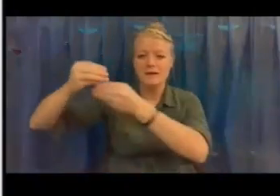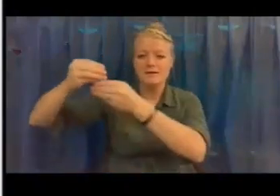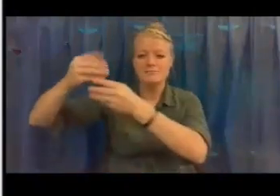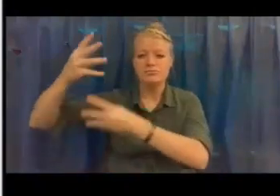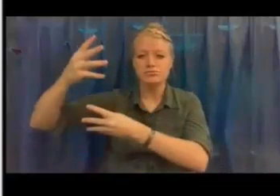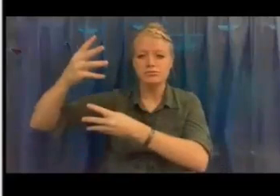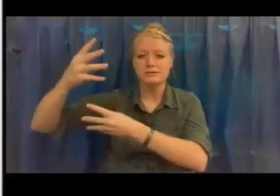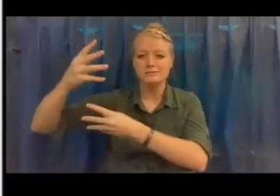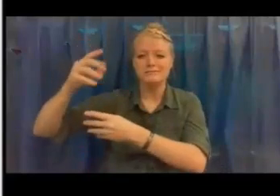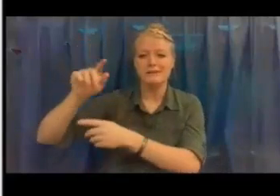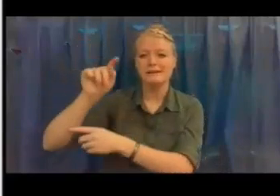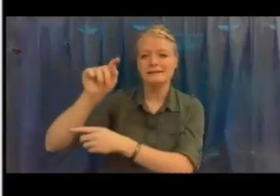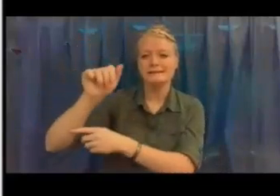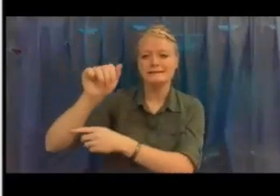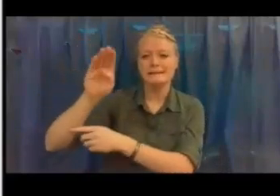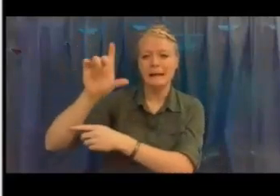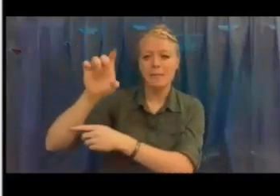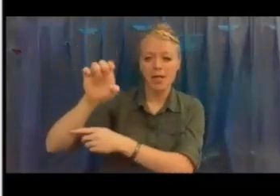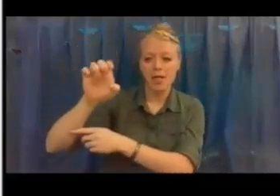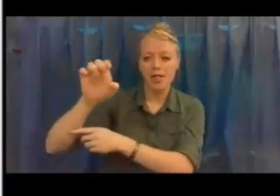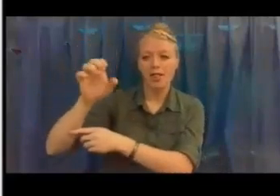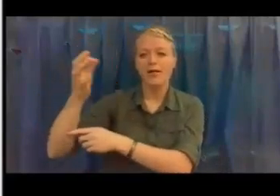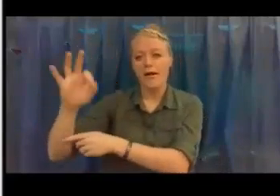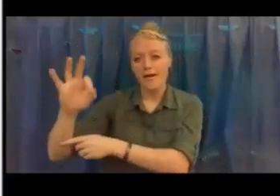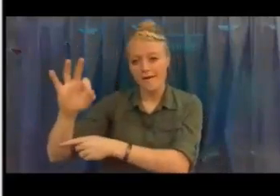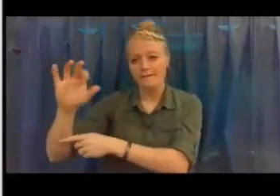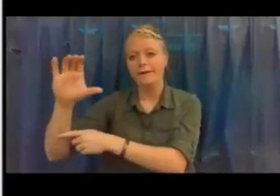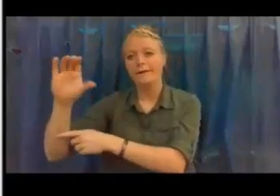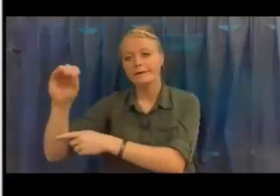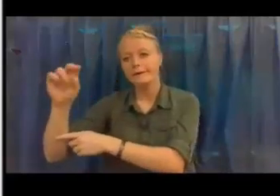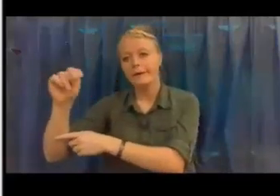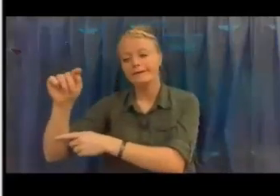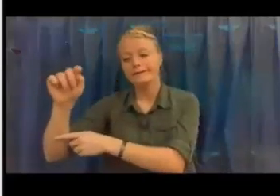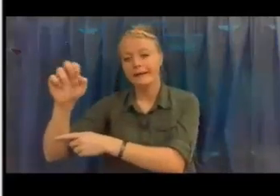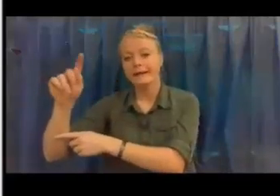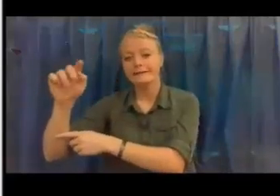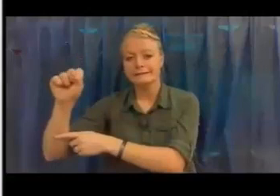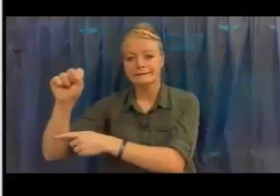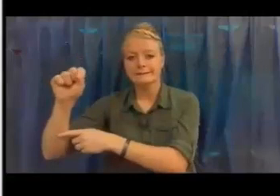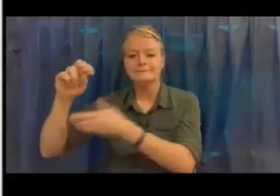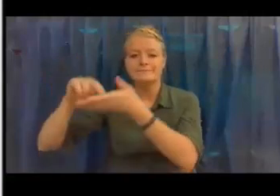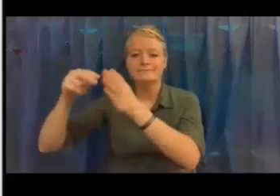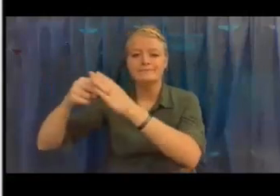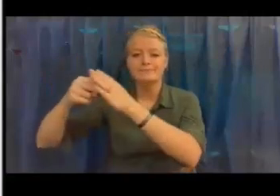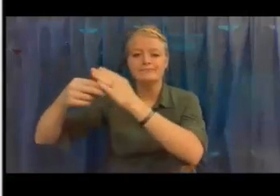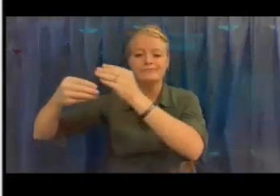You know, it's the big list called Table of